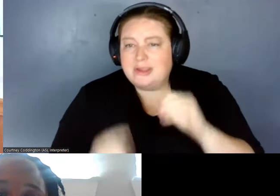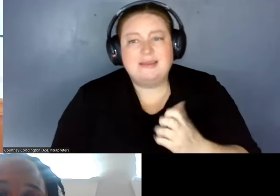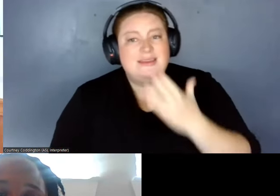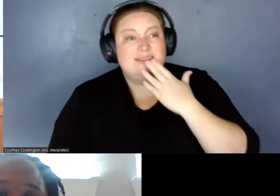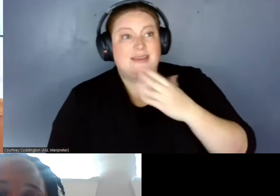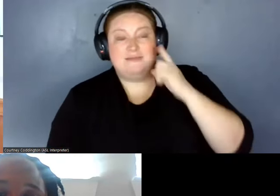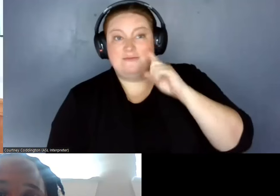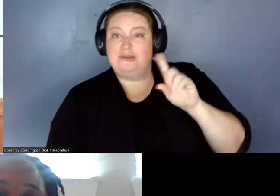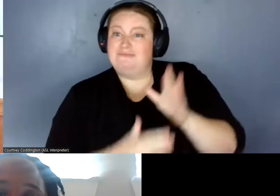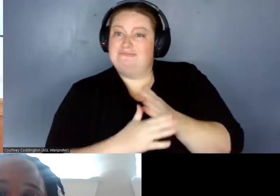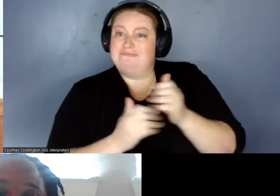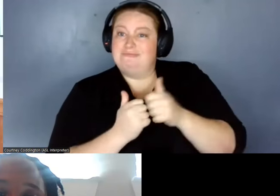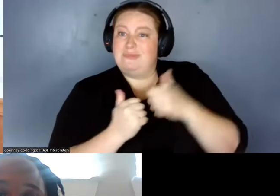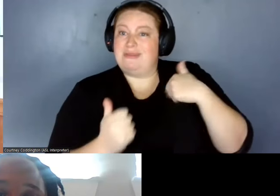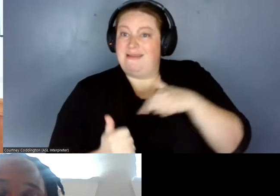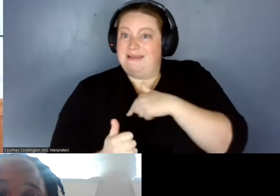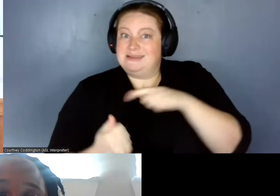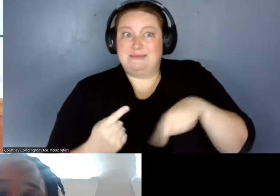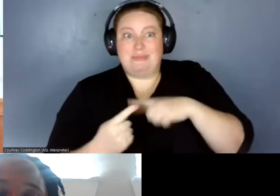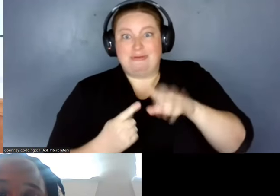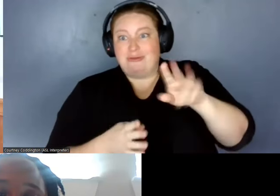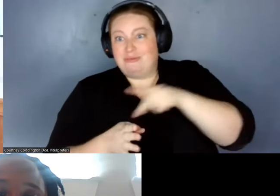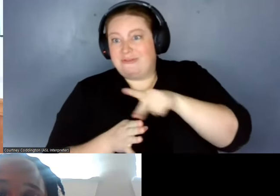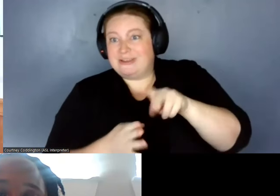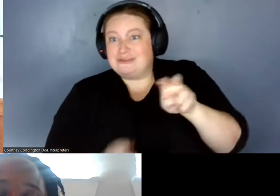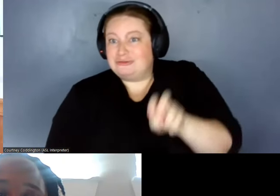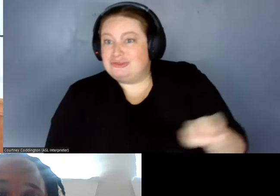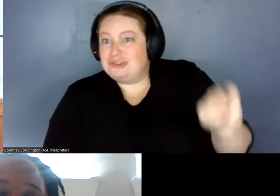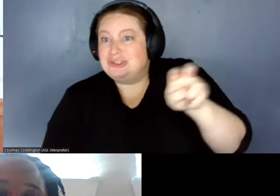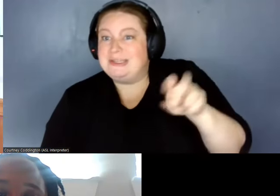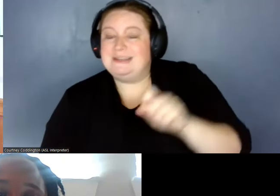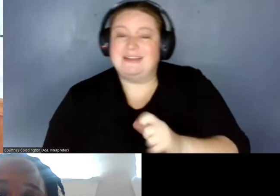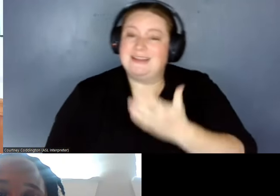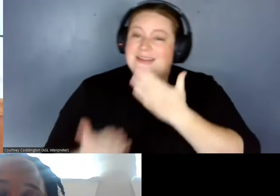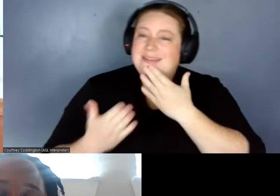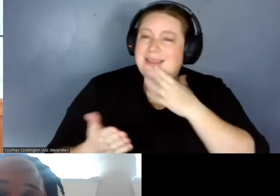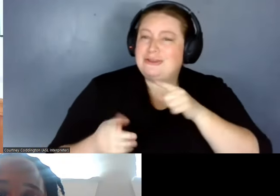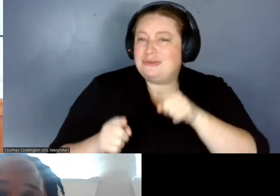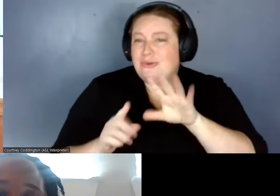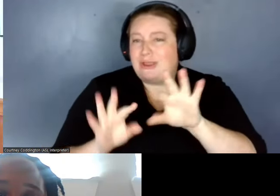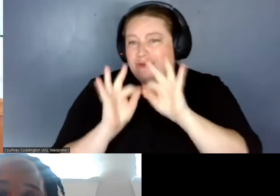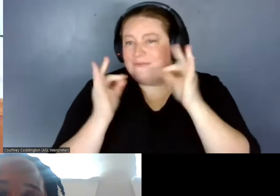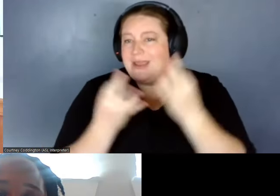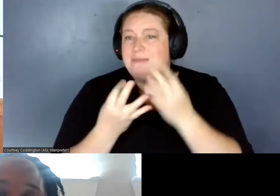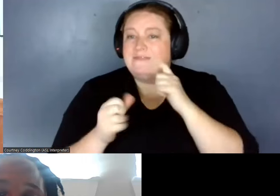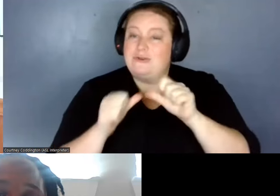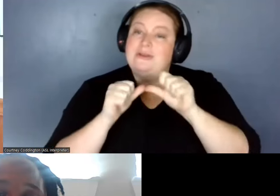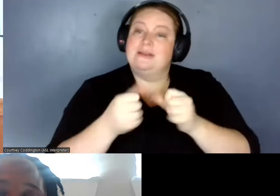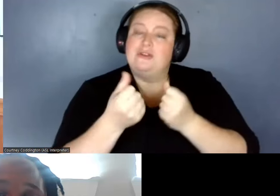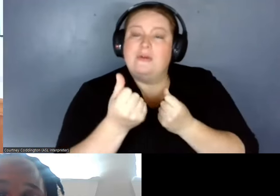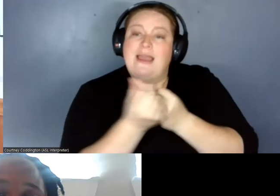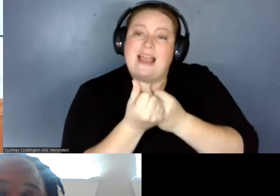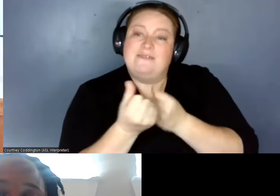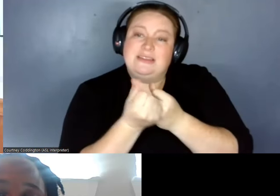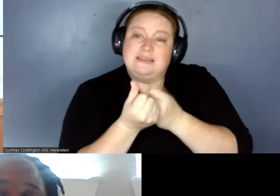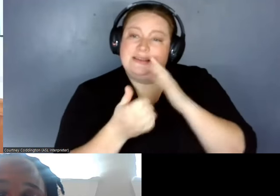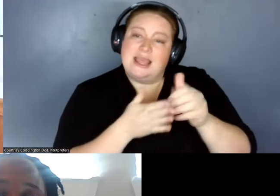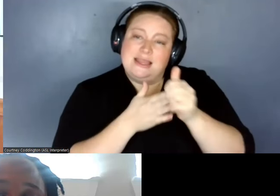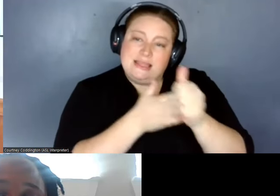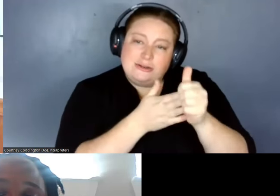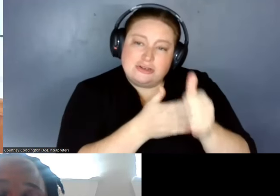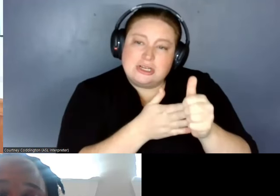about your professional journey. And thank you and your family for the continued advocacy and leadership that